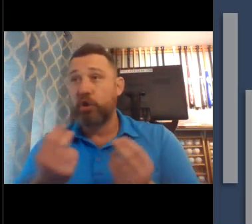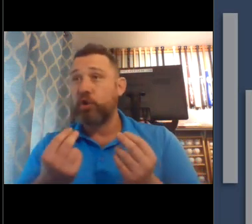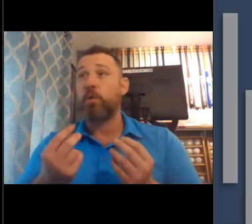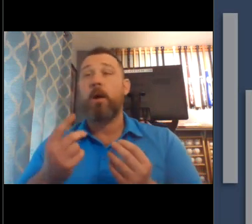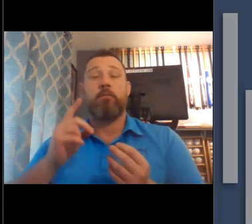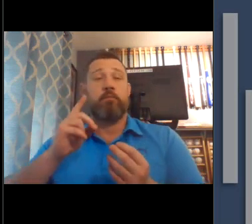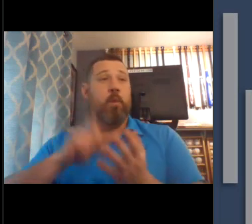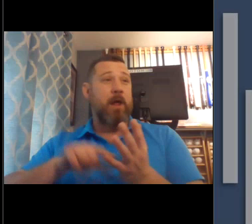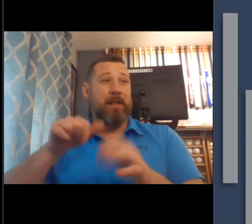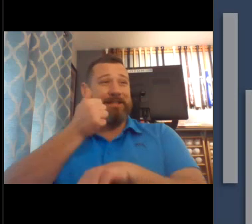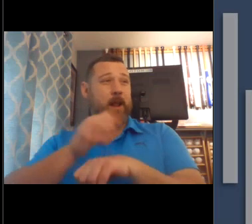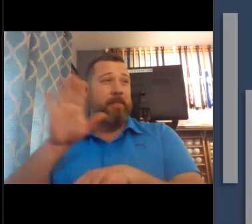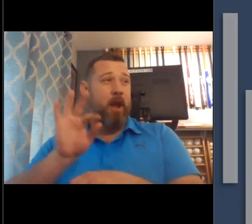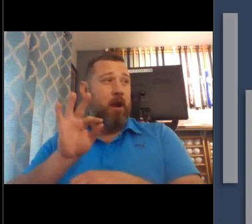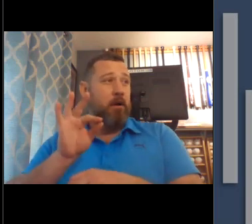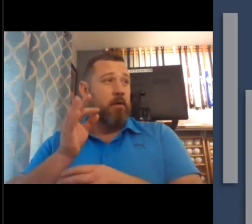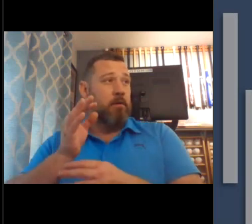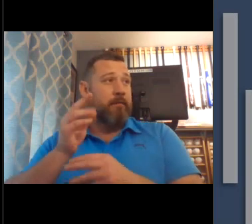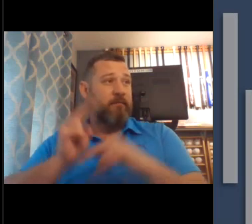anything else, but I can say,